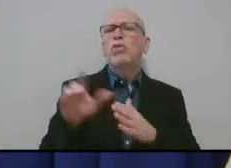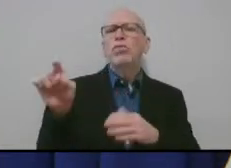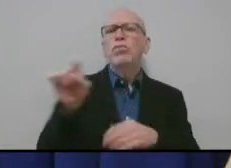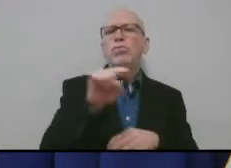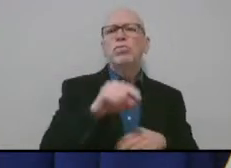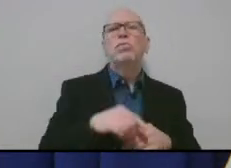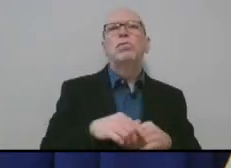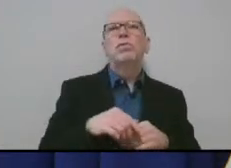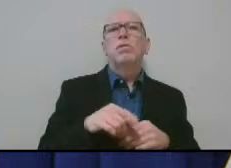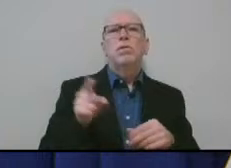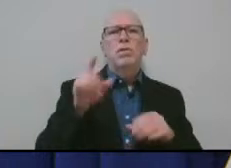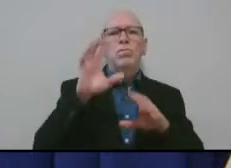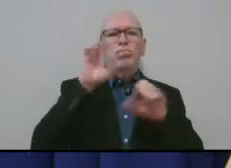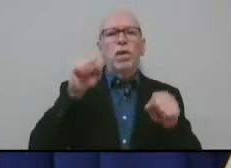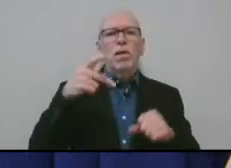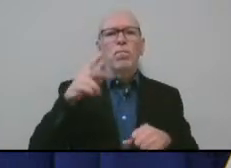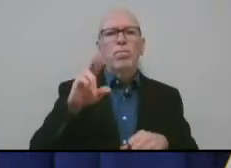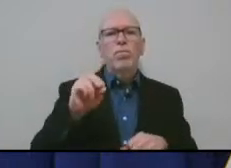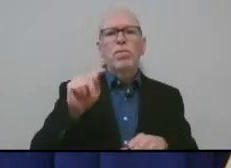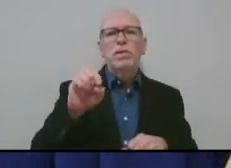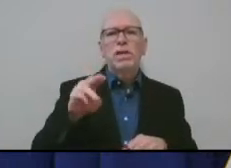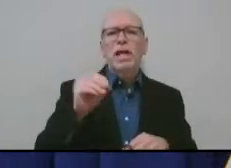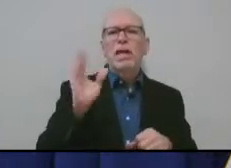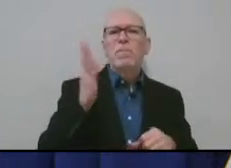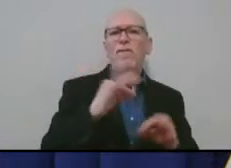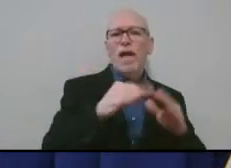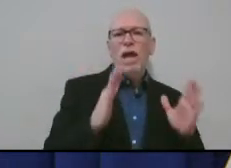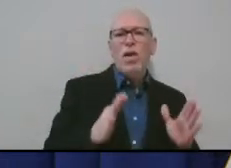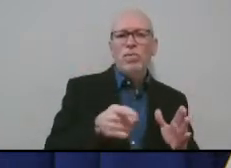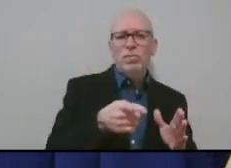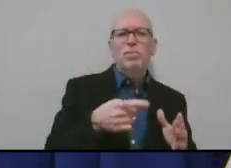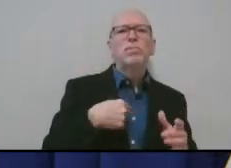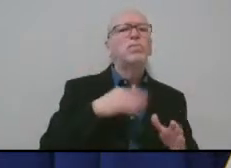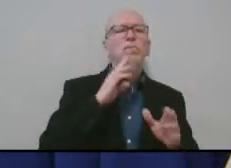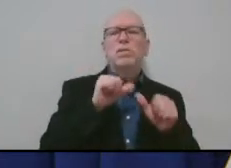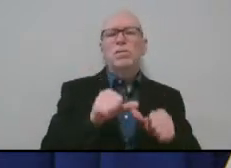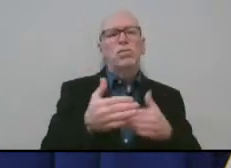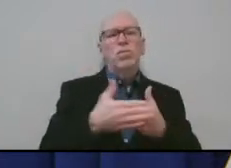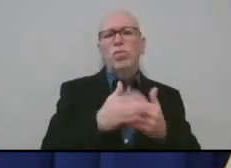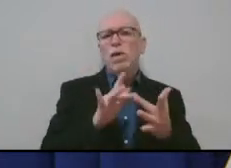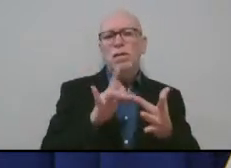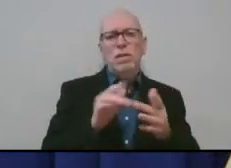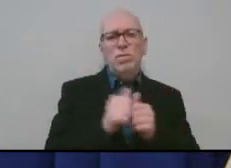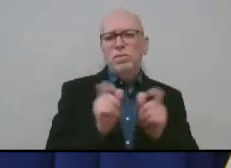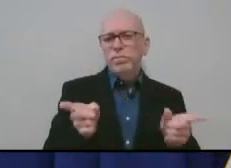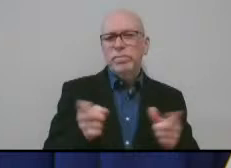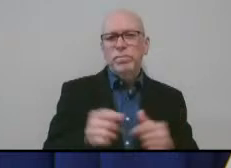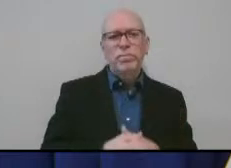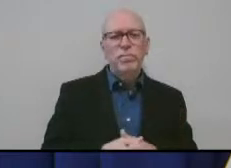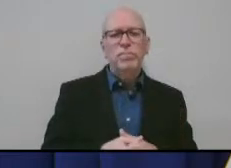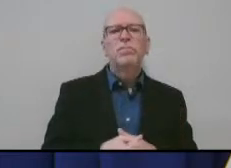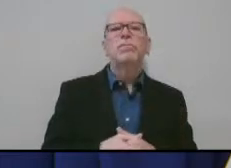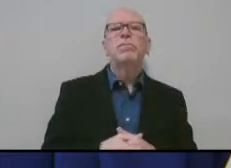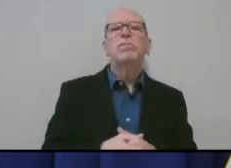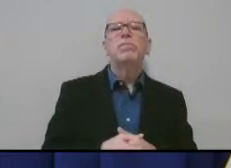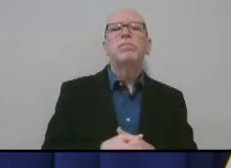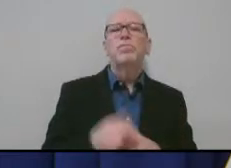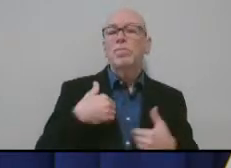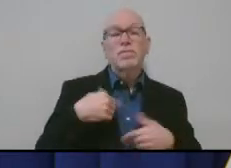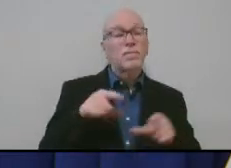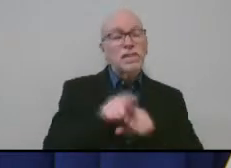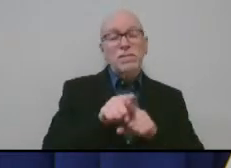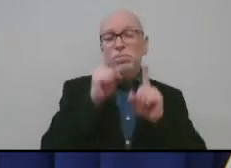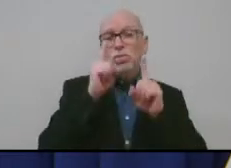the President Pro Tem and the Speaker of the House this morning. We'll stay in very close contact. We all have the same goal, and that's to